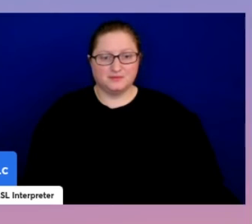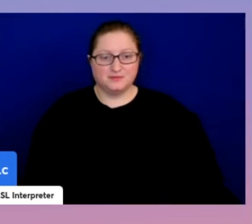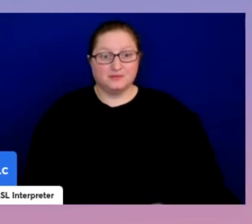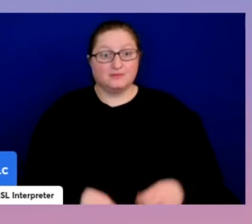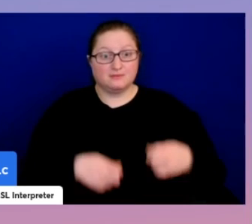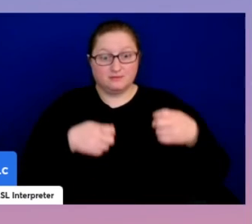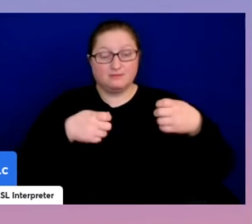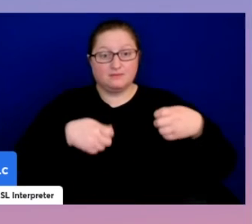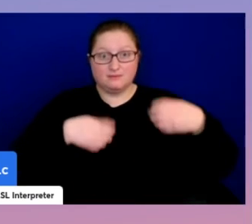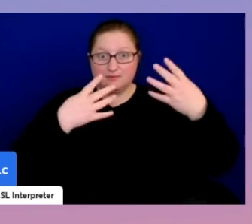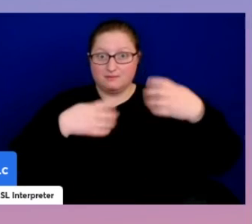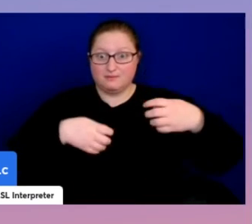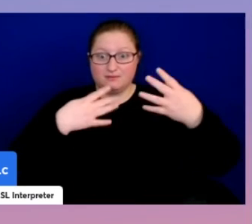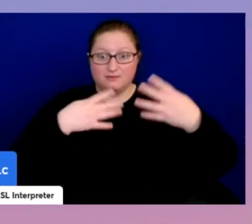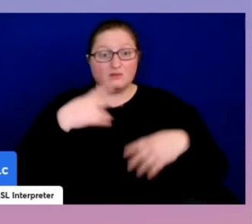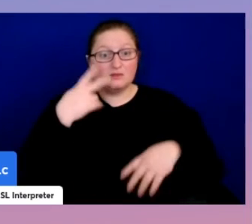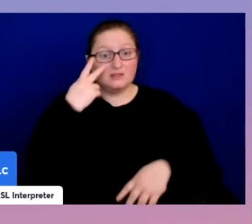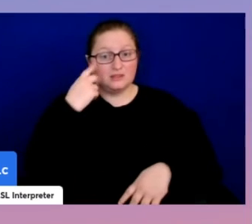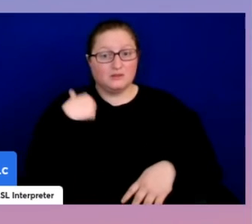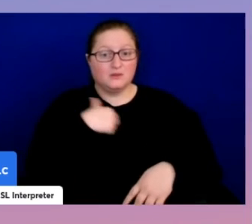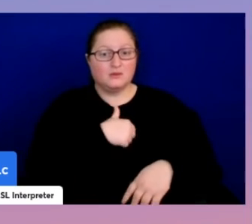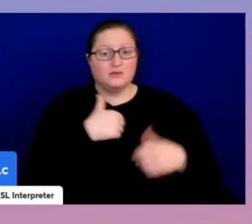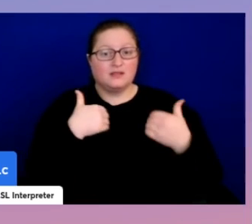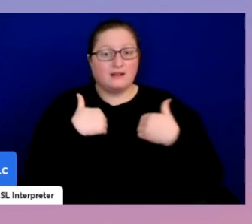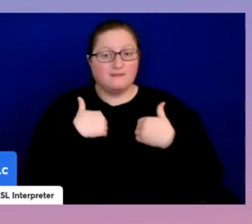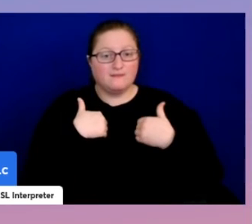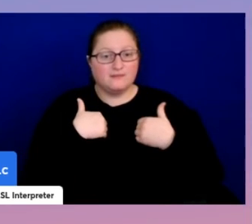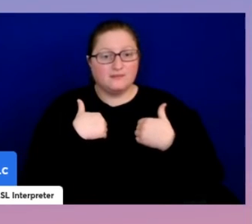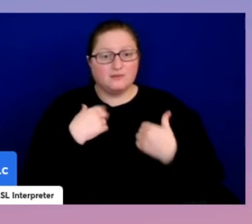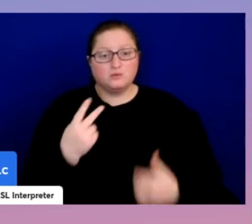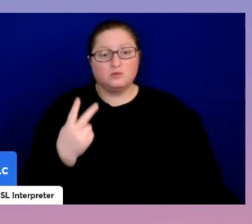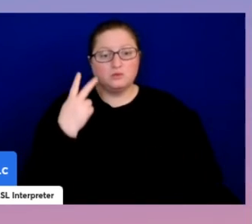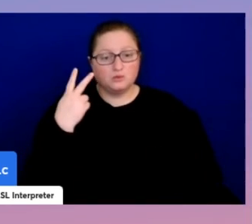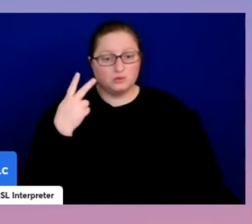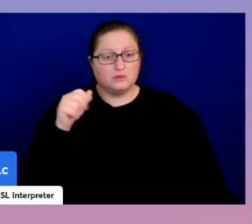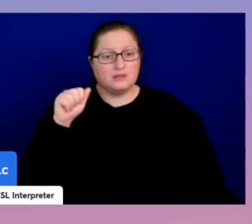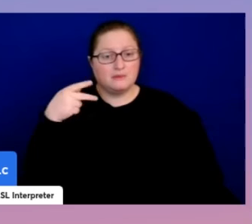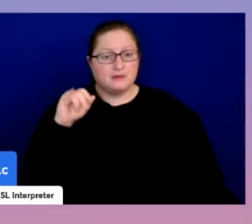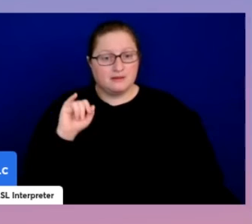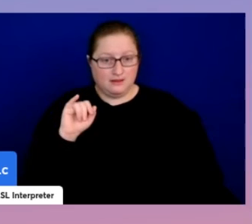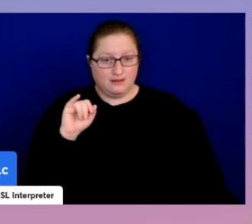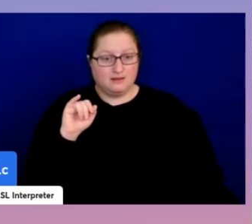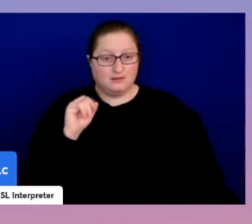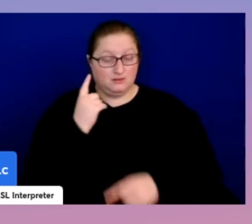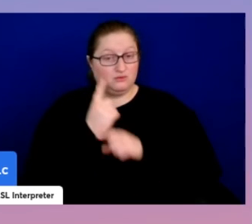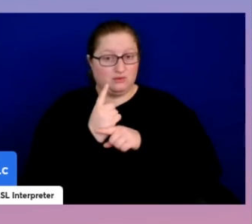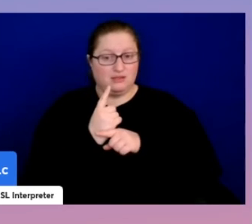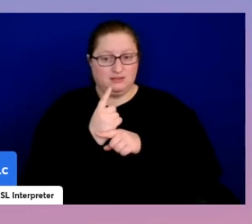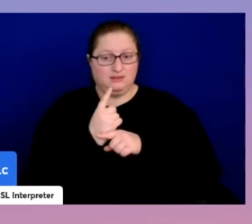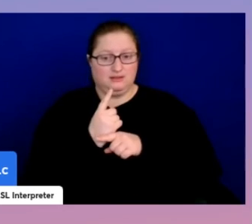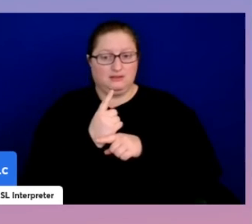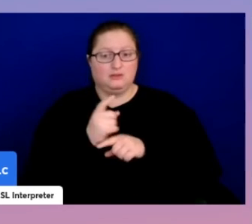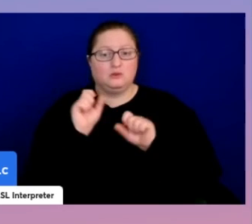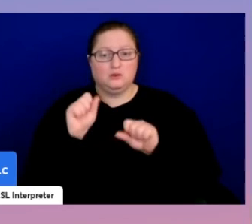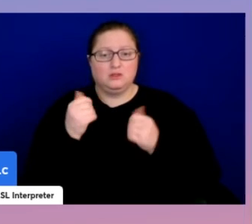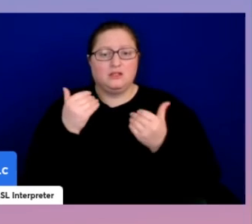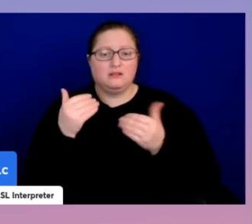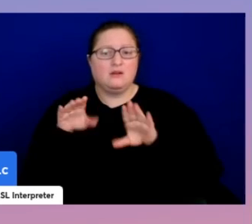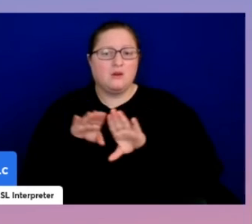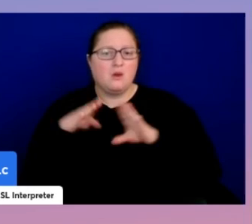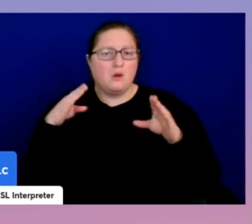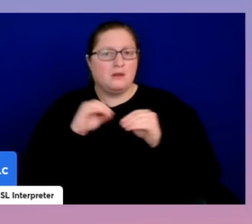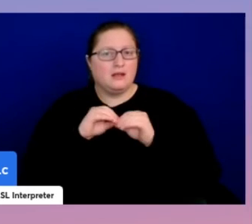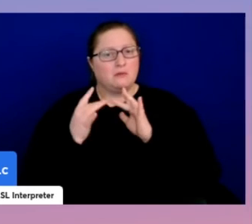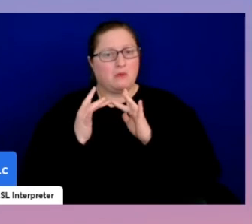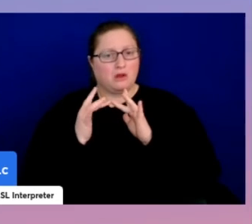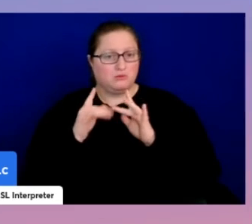Okay, and then you see we have like two API, right? Encrypt and decrypt. You can open in the browser, so CodeSpace can do